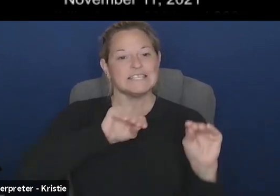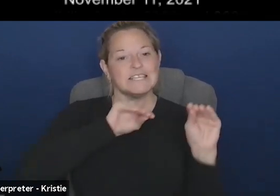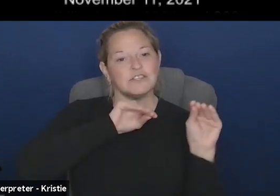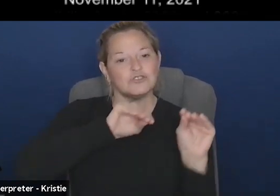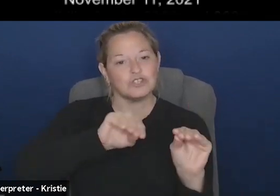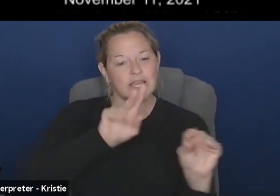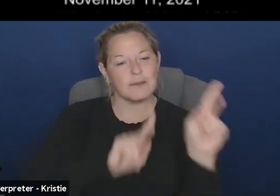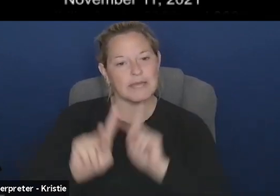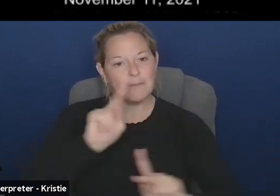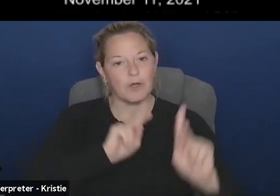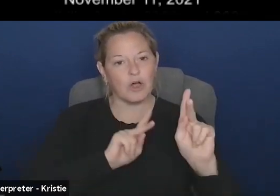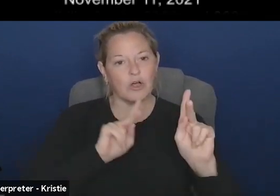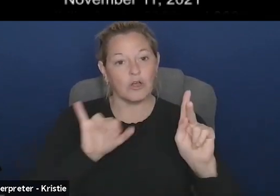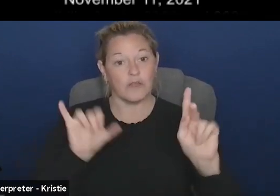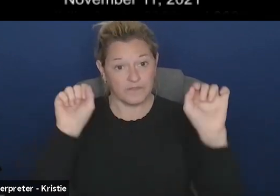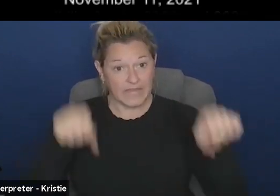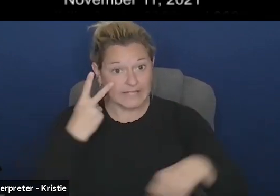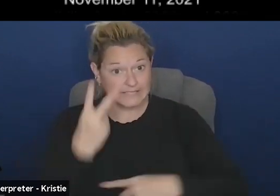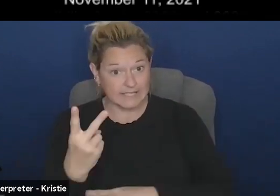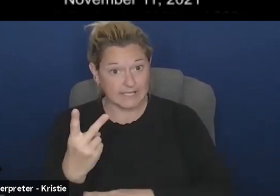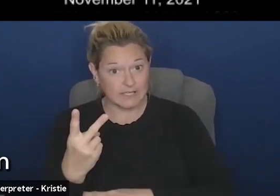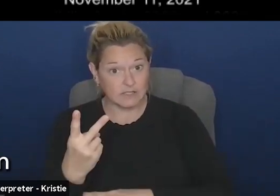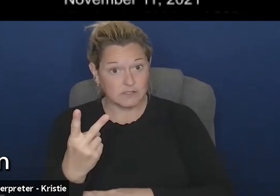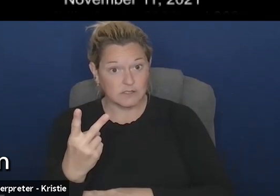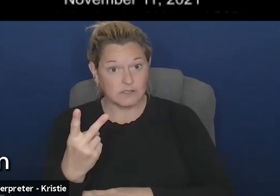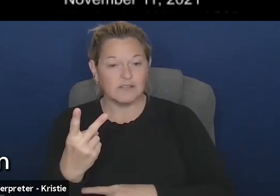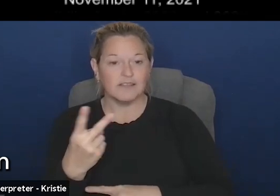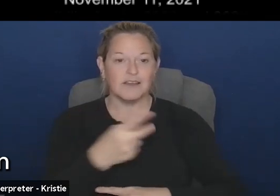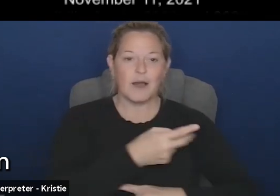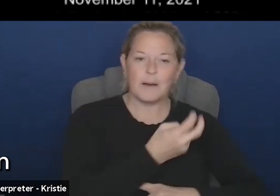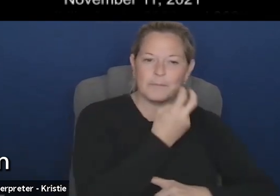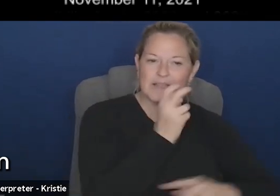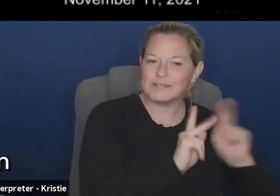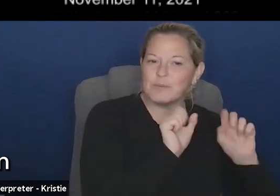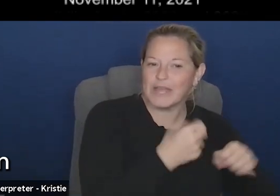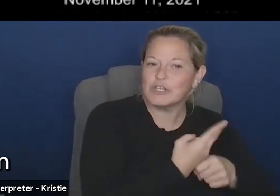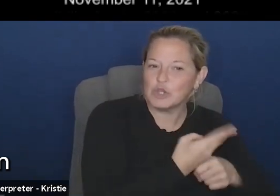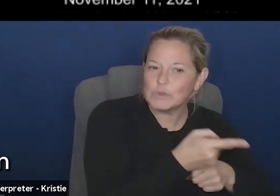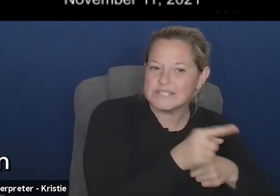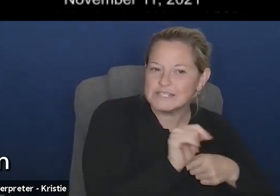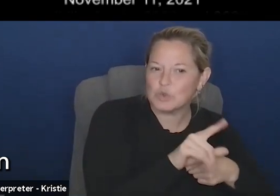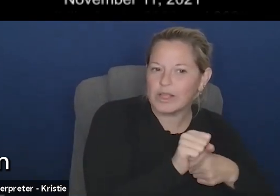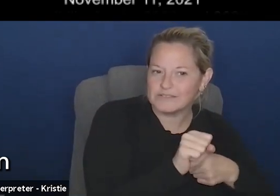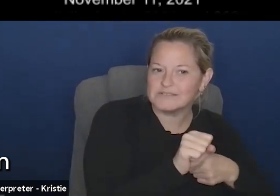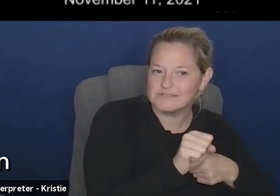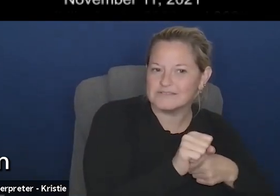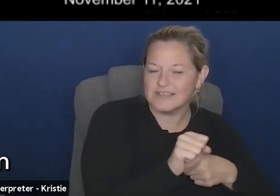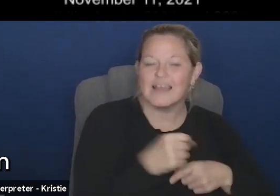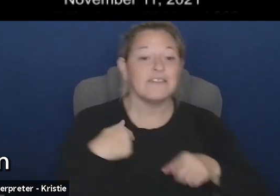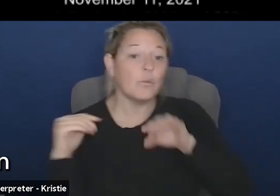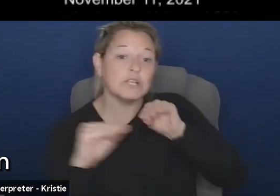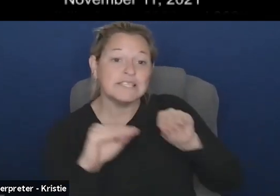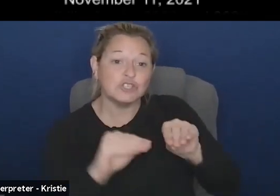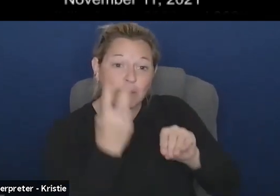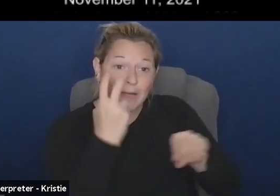people who are sighted that blind people can use these tools. And it's about teaching blind people how to use these tools, not just